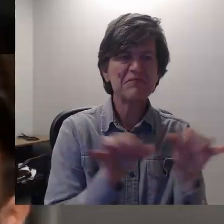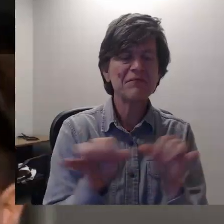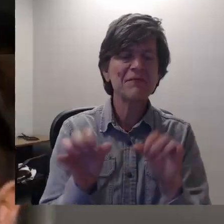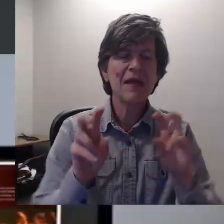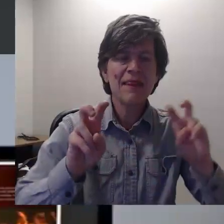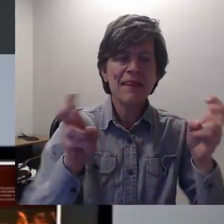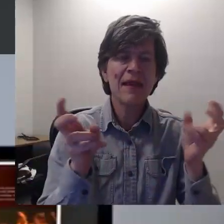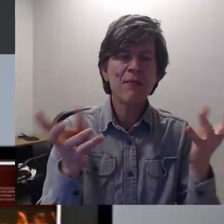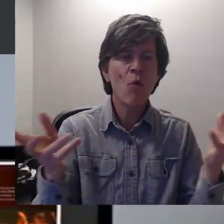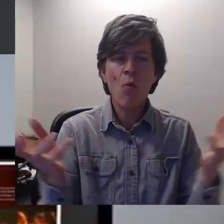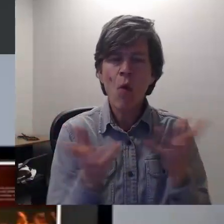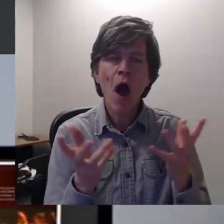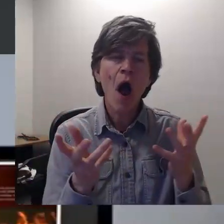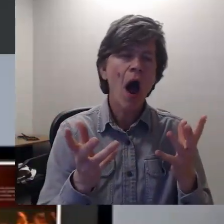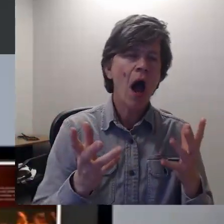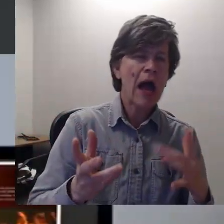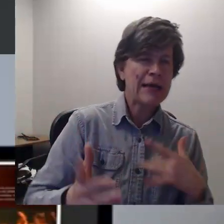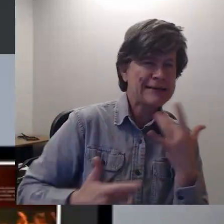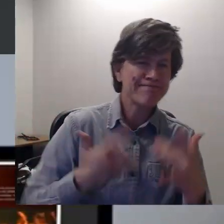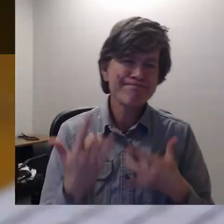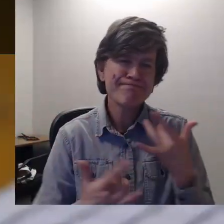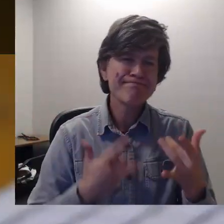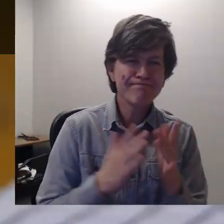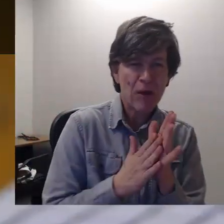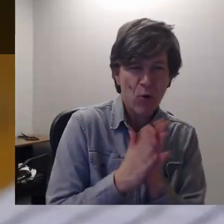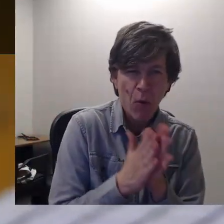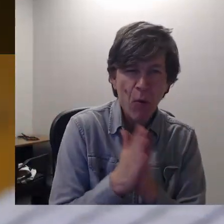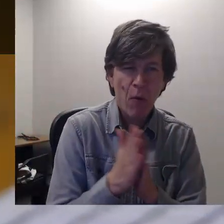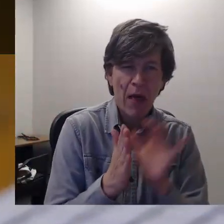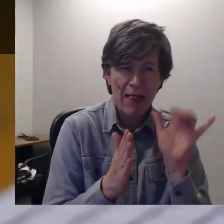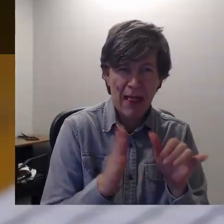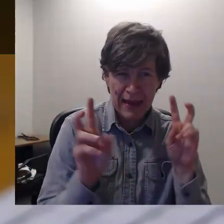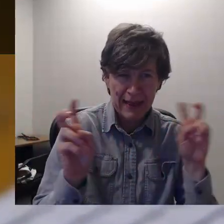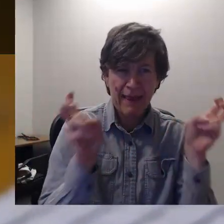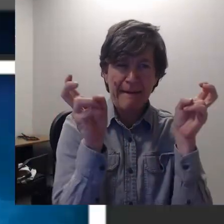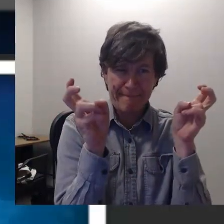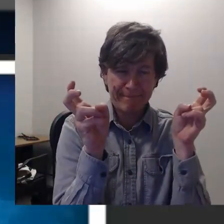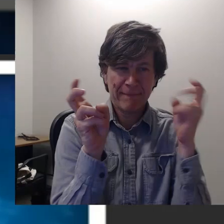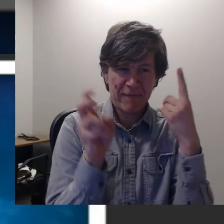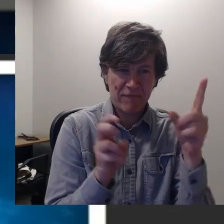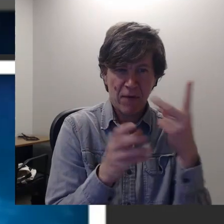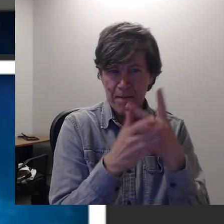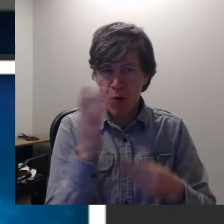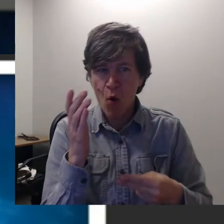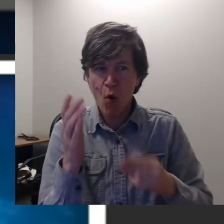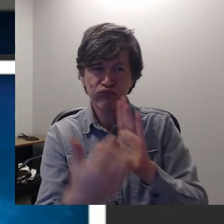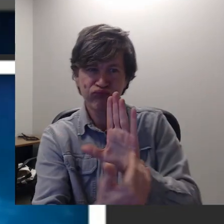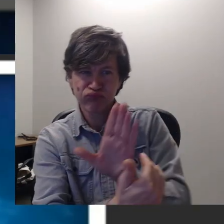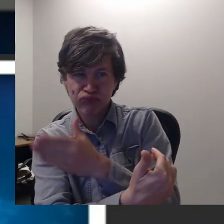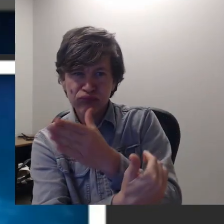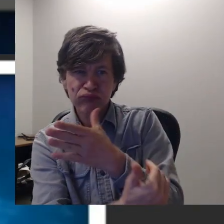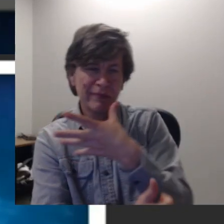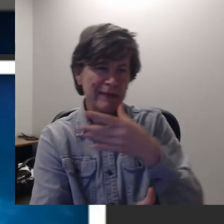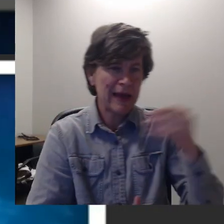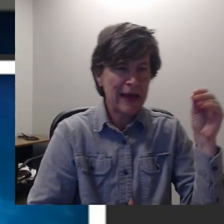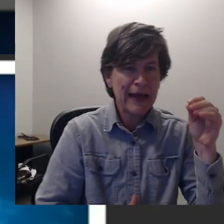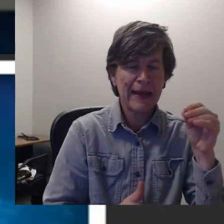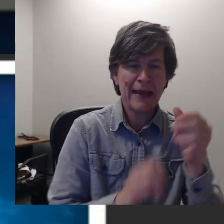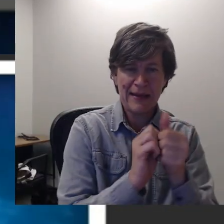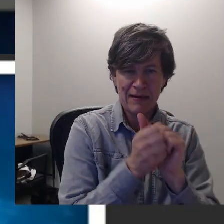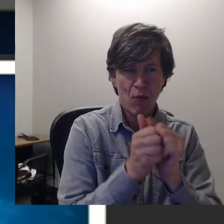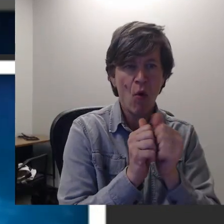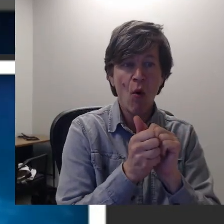is passion and adrenaline and drive. And those things translate well. So this is the presentation deck for another